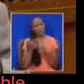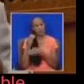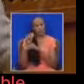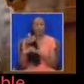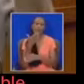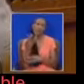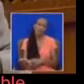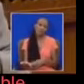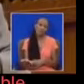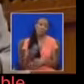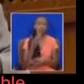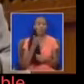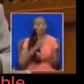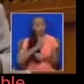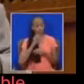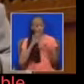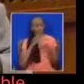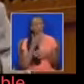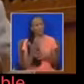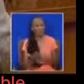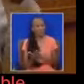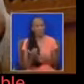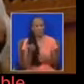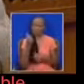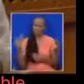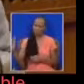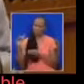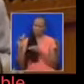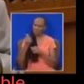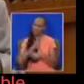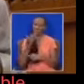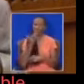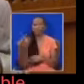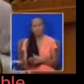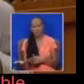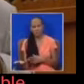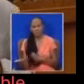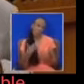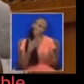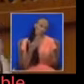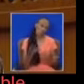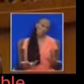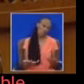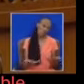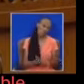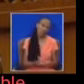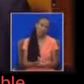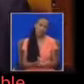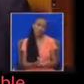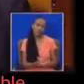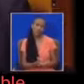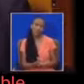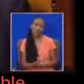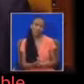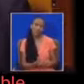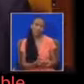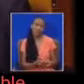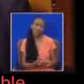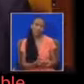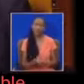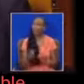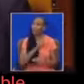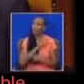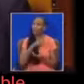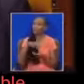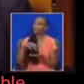our people, member. Who is not our people? Who is? I'm not one of you. Well, what are you rising on?